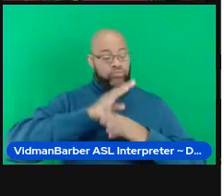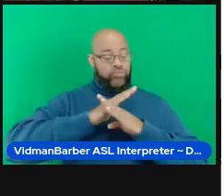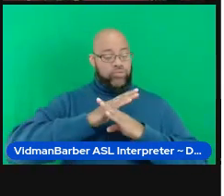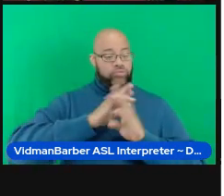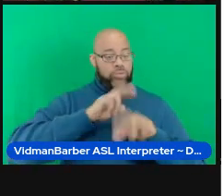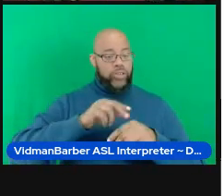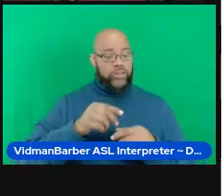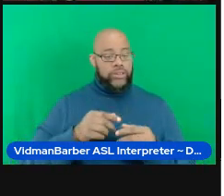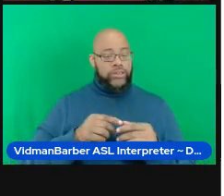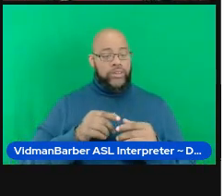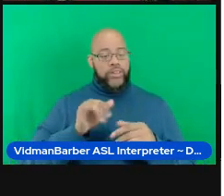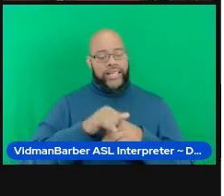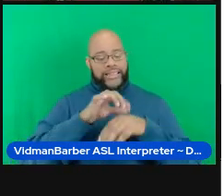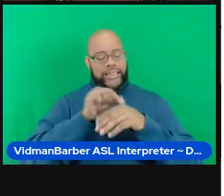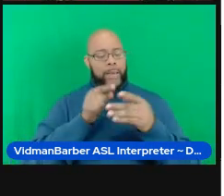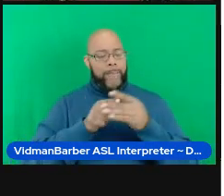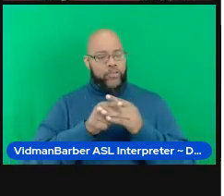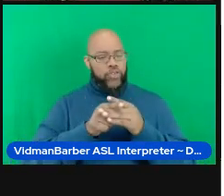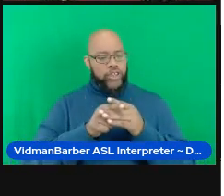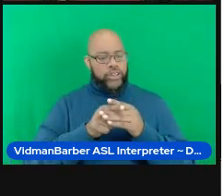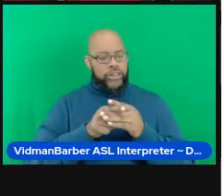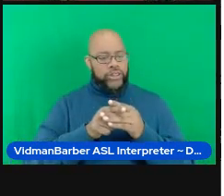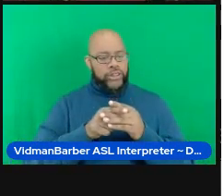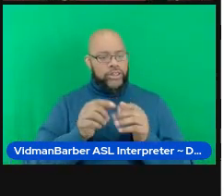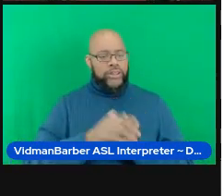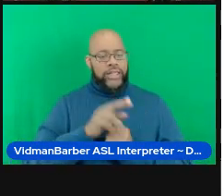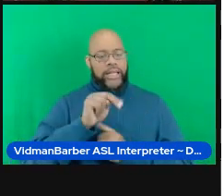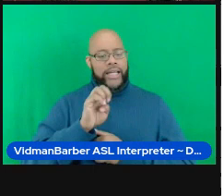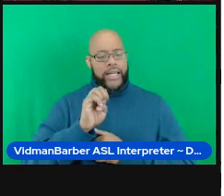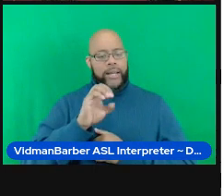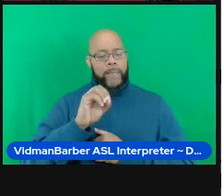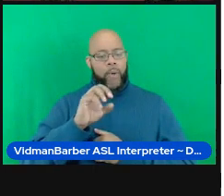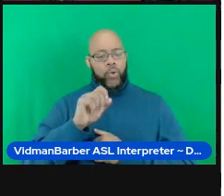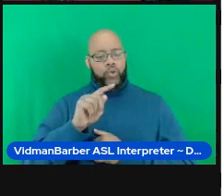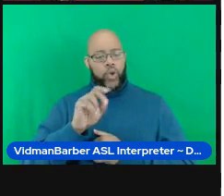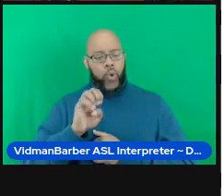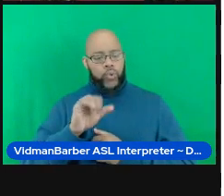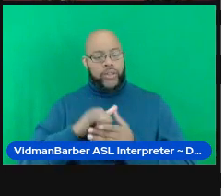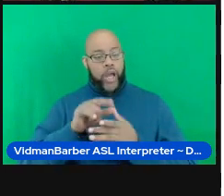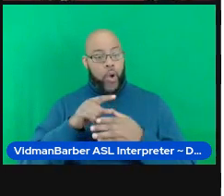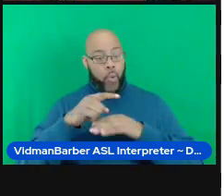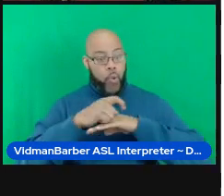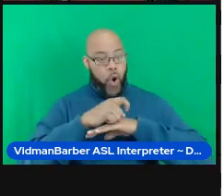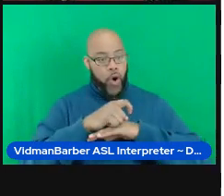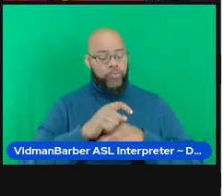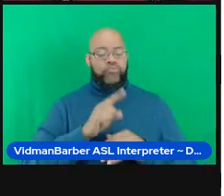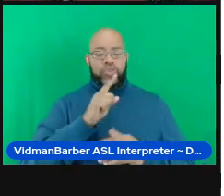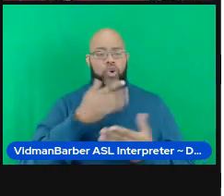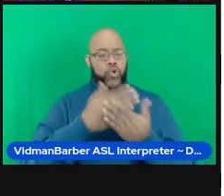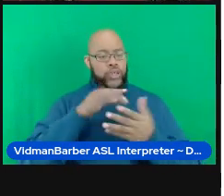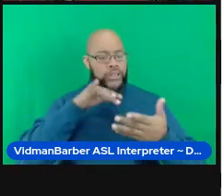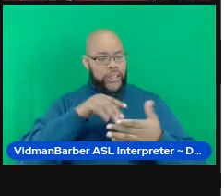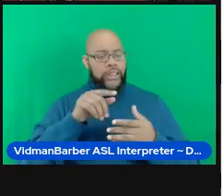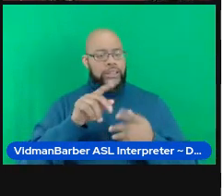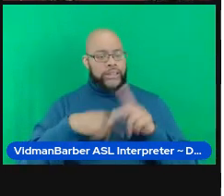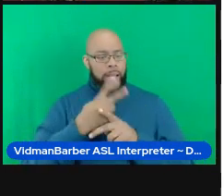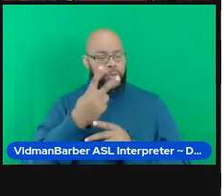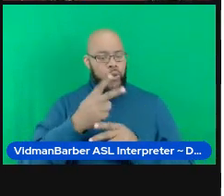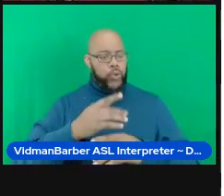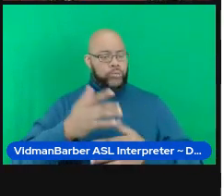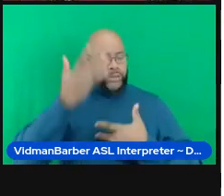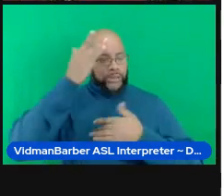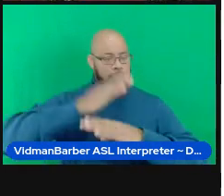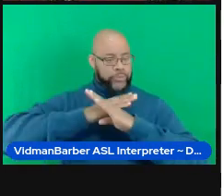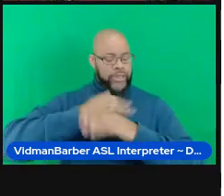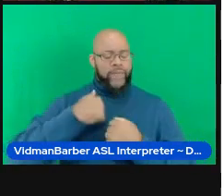helminths or skin-penetrating gastrointestinal nematodes. These worms are an excellent tool to study type 2 immunity, and we have a number of